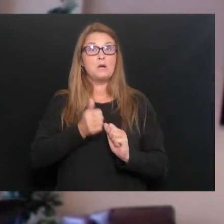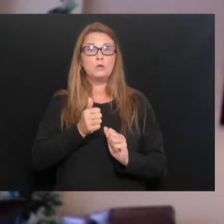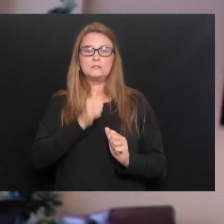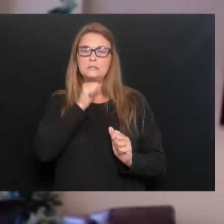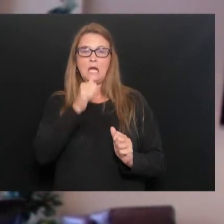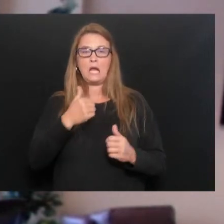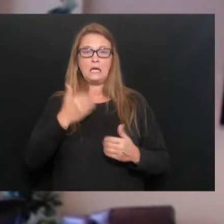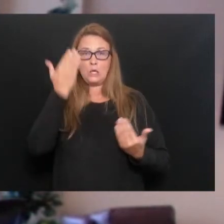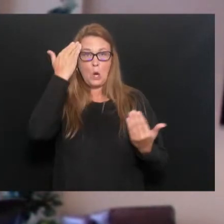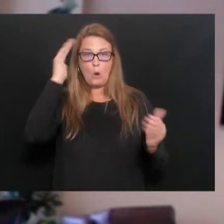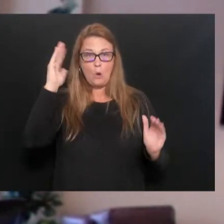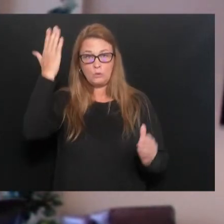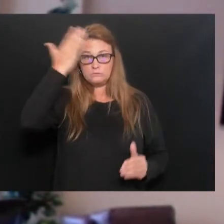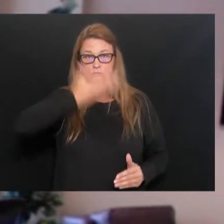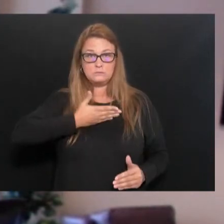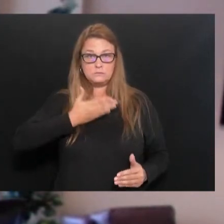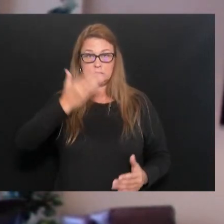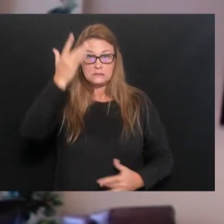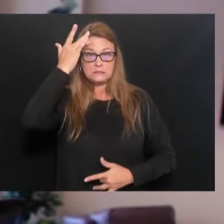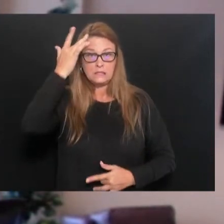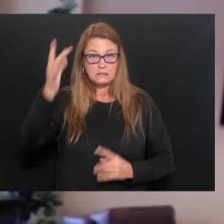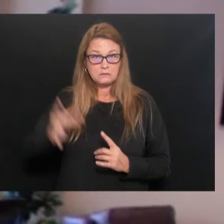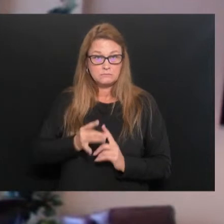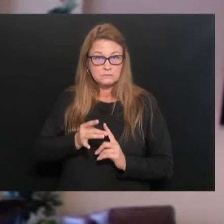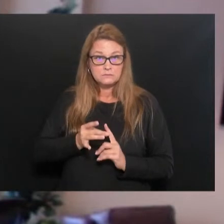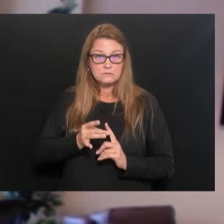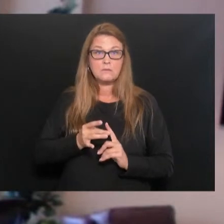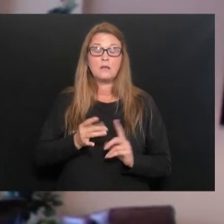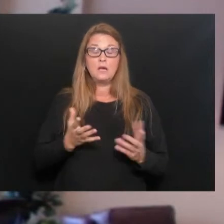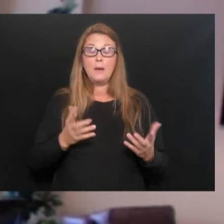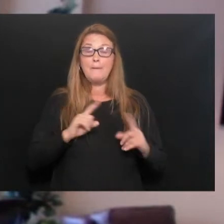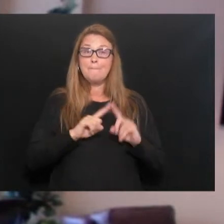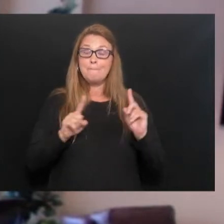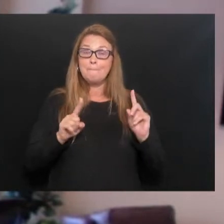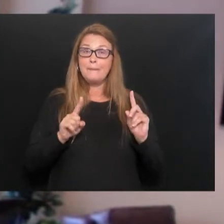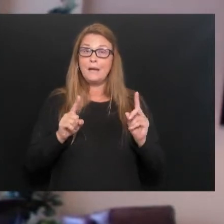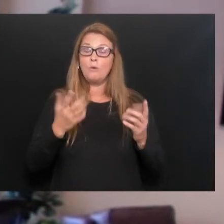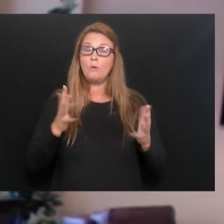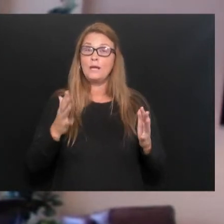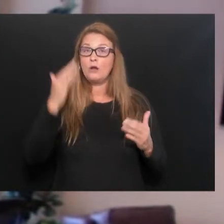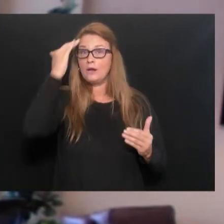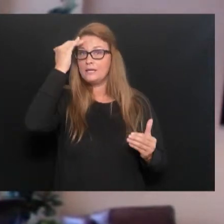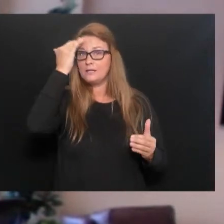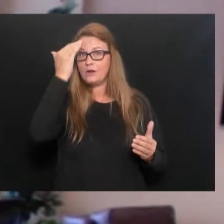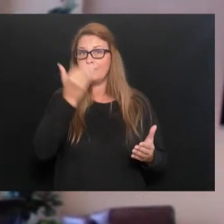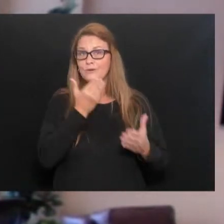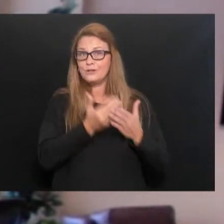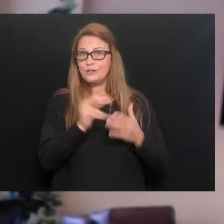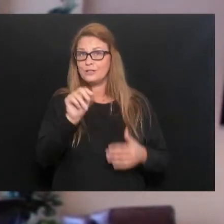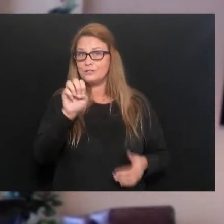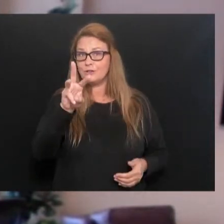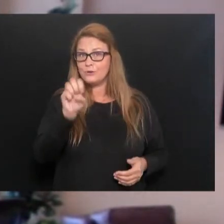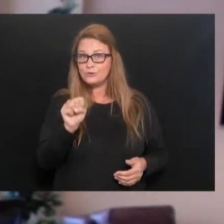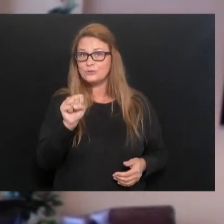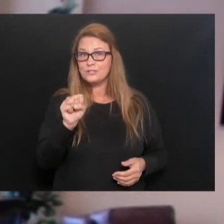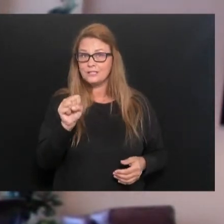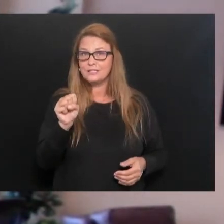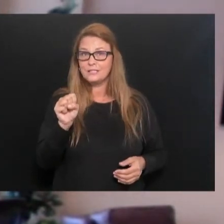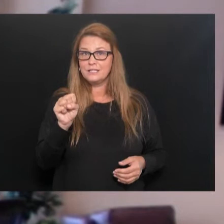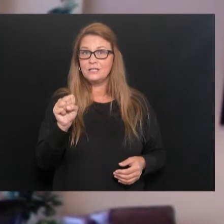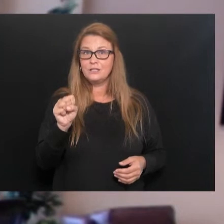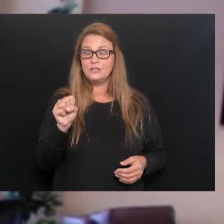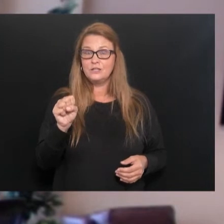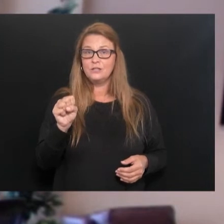than adults who are over 18. But we also note that the good news for West Virginia is, although we do